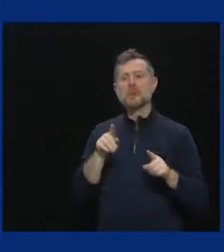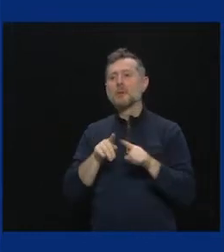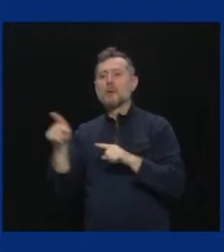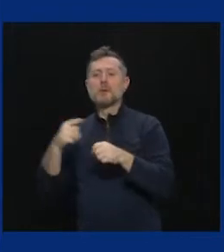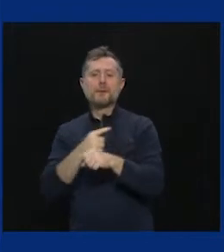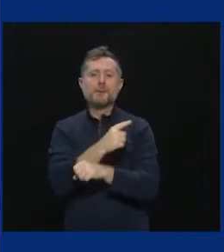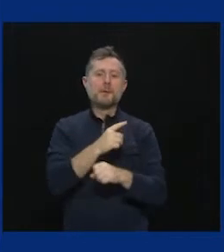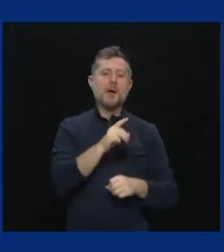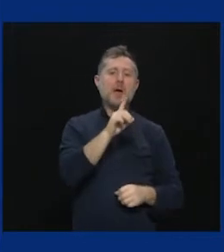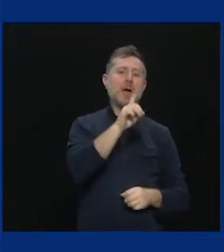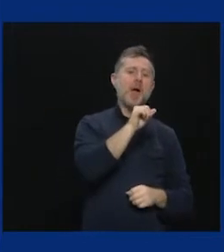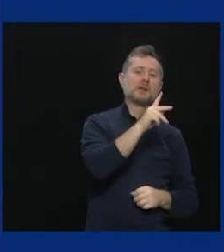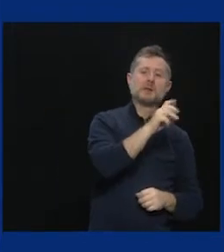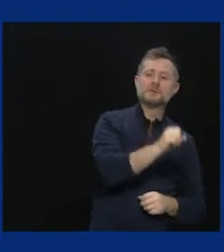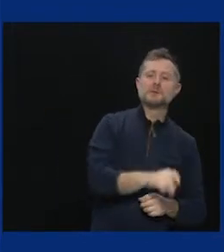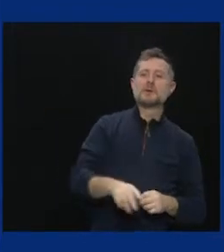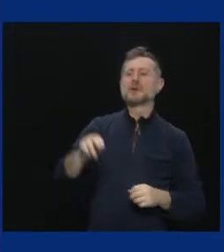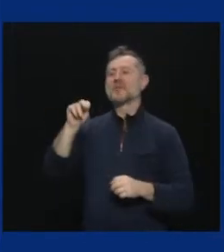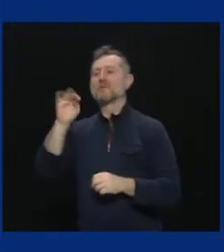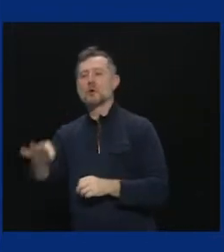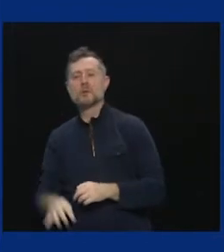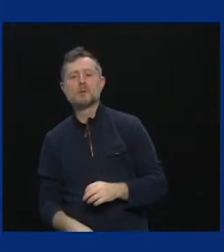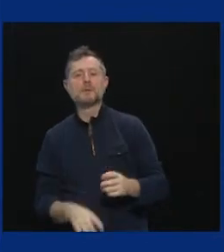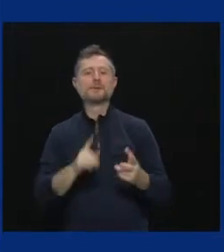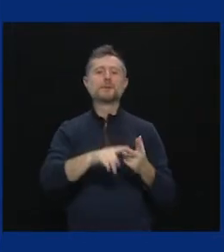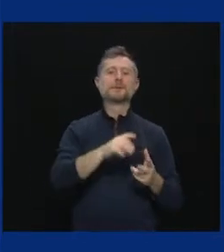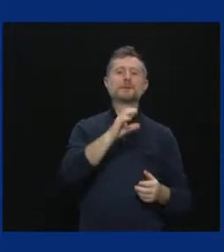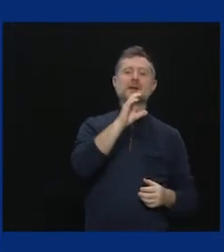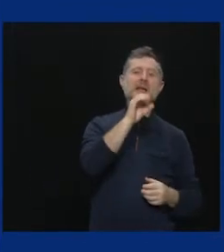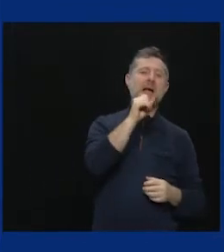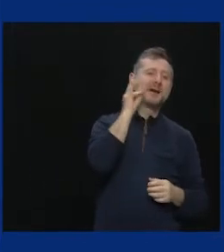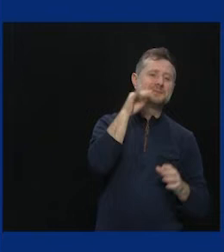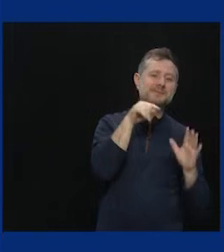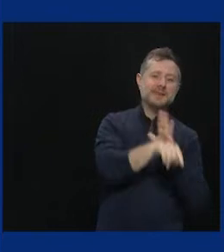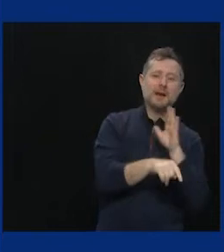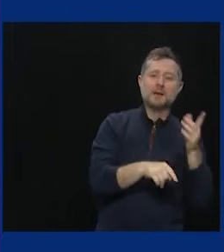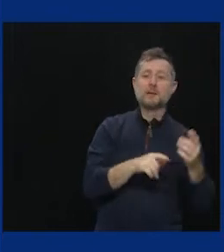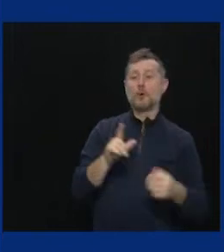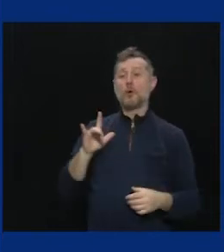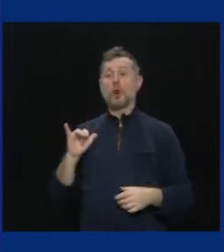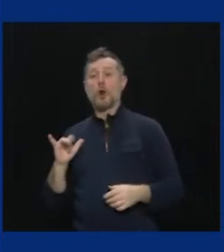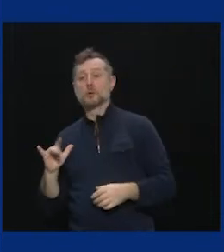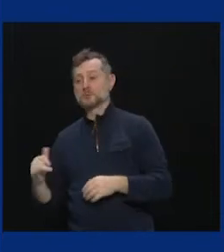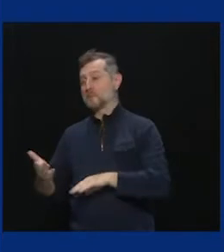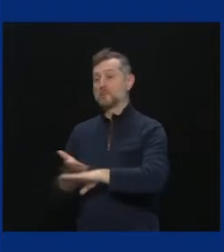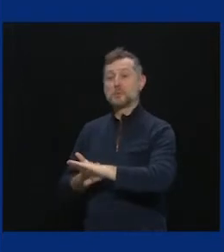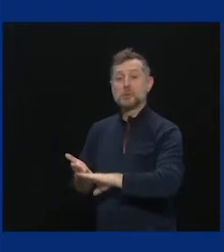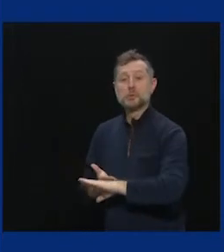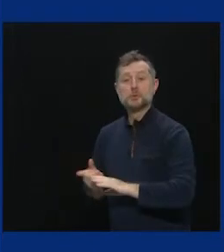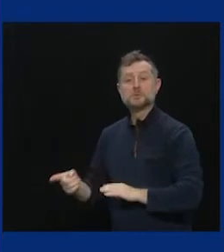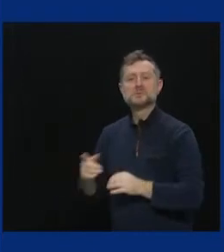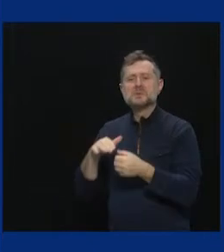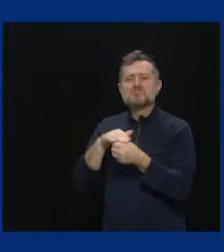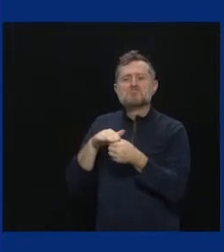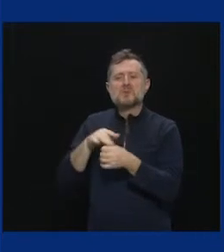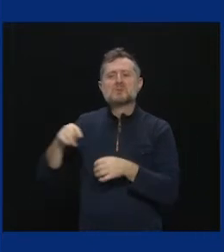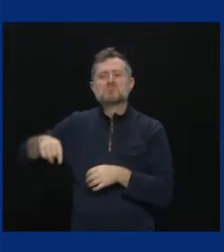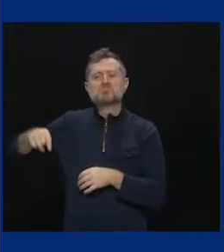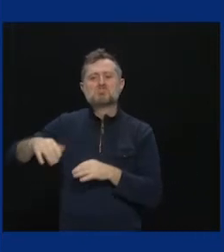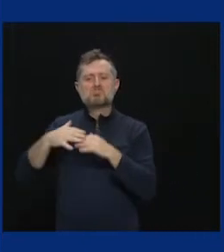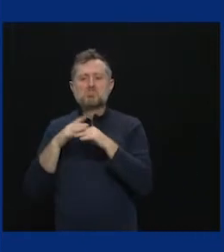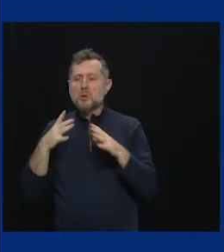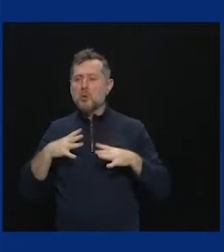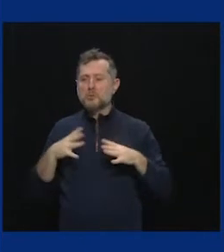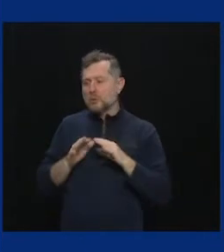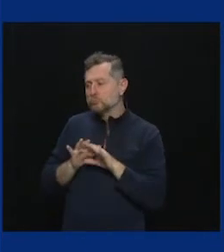Catskills, Thousand Islands, as well as the beaches of Long Island, how beautiful and charming it is, and Hudson Valley. No one has traveled the state more than